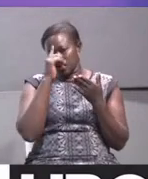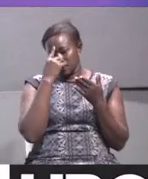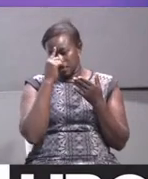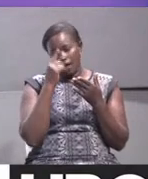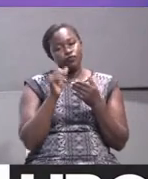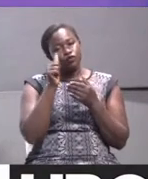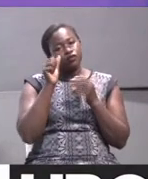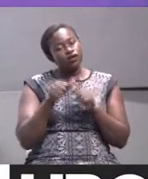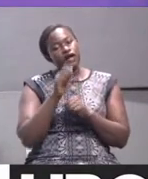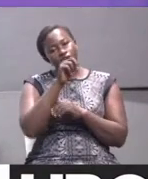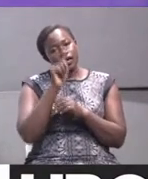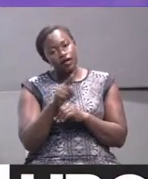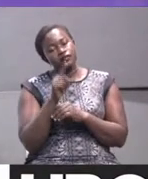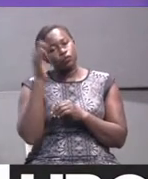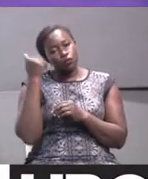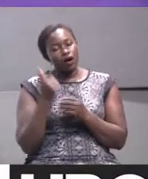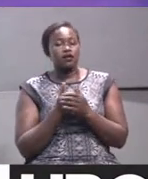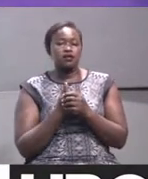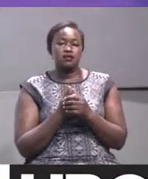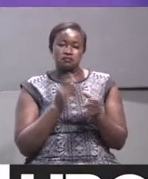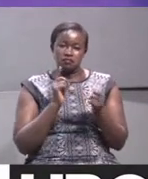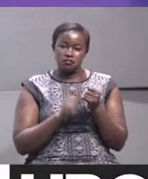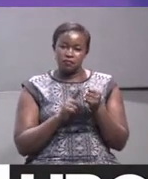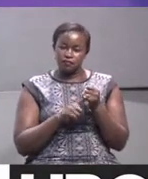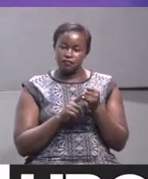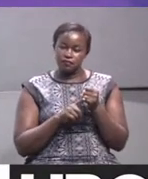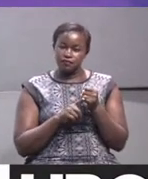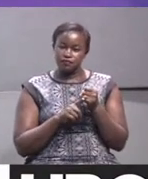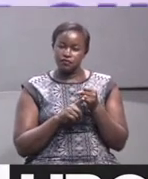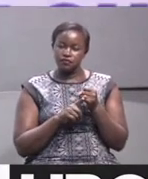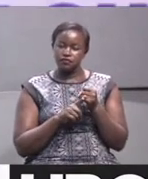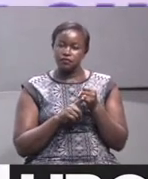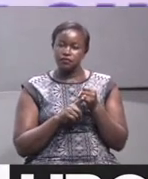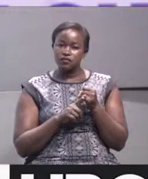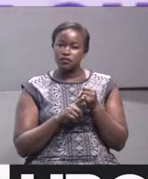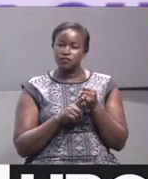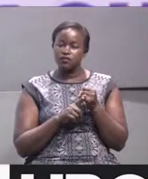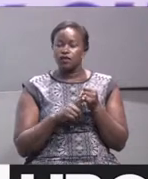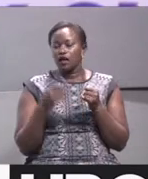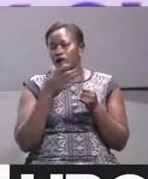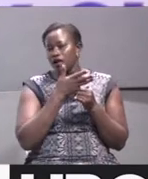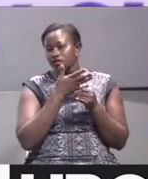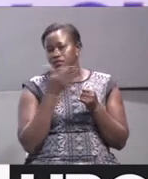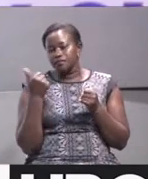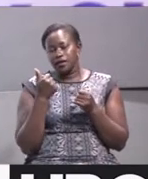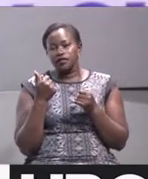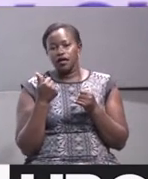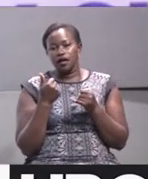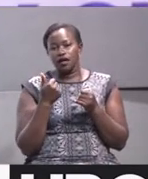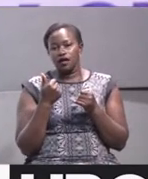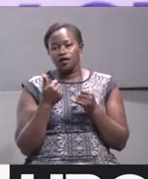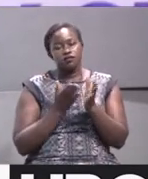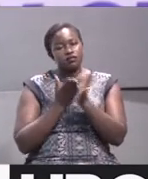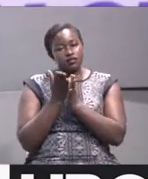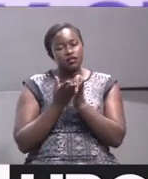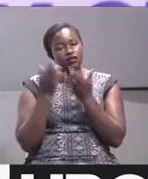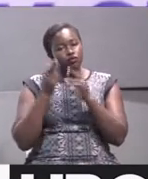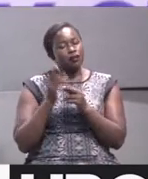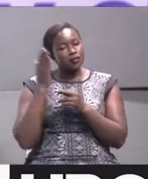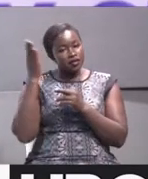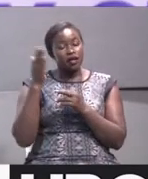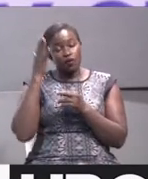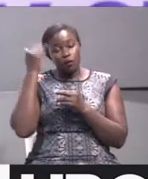mainly because, one, expense-wise we compared, it's better to have it done there because bringing a